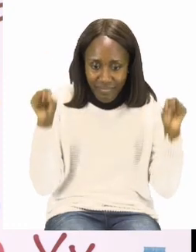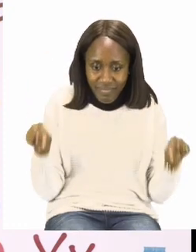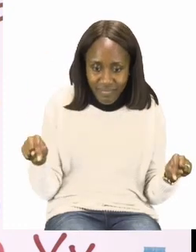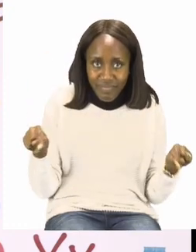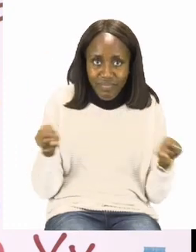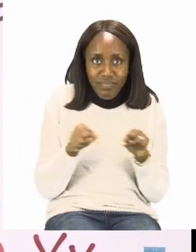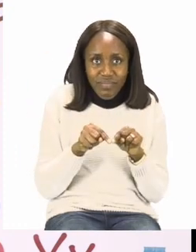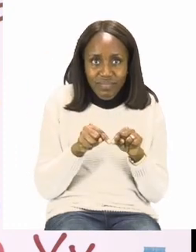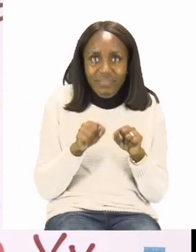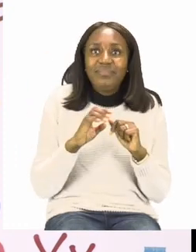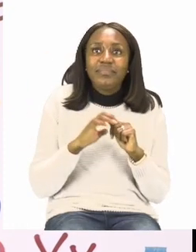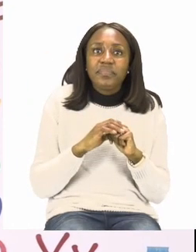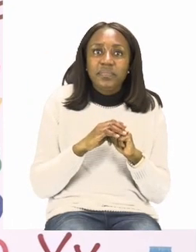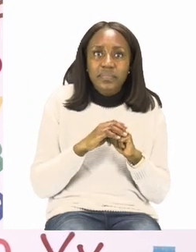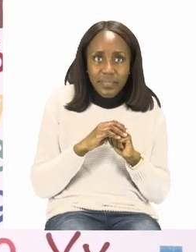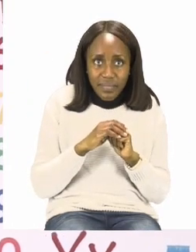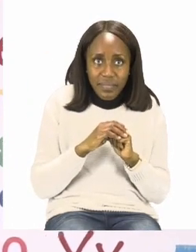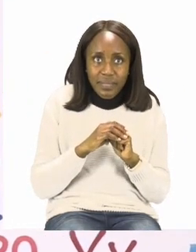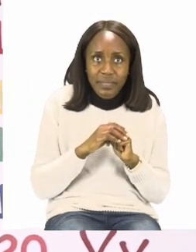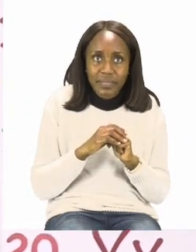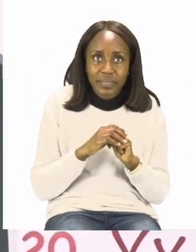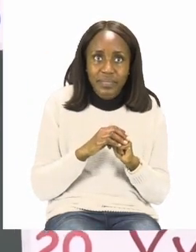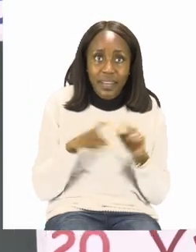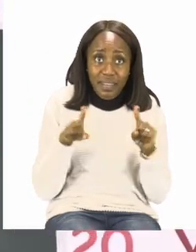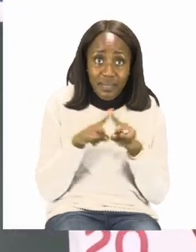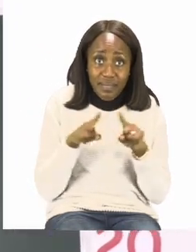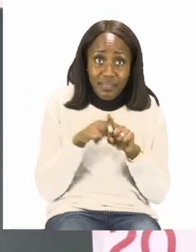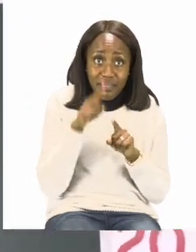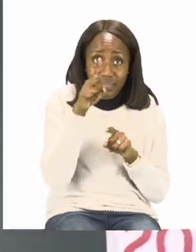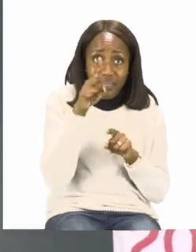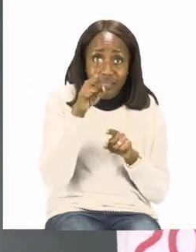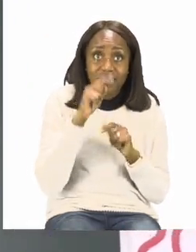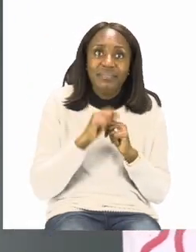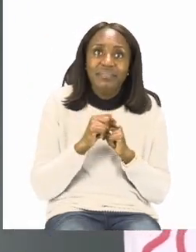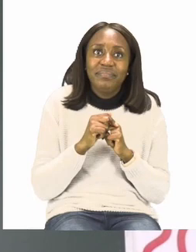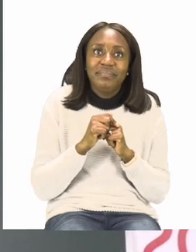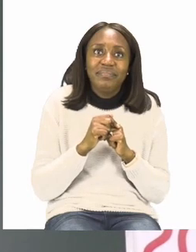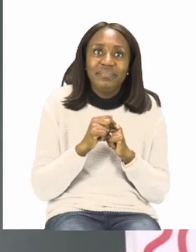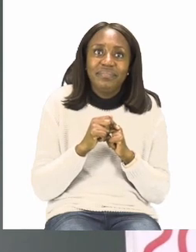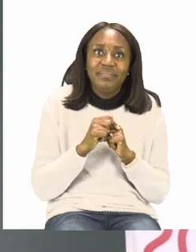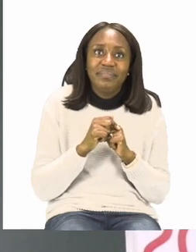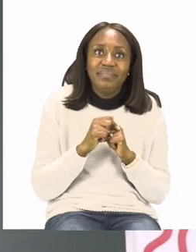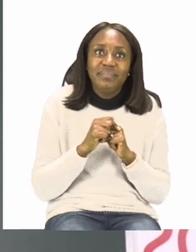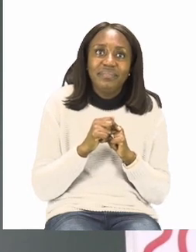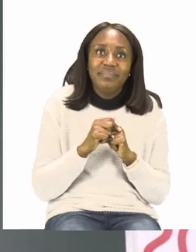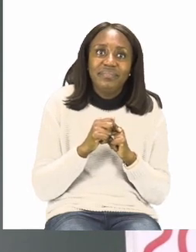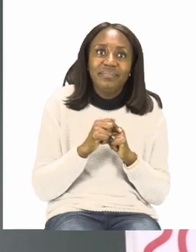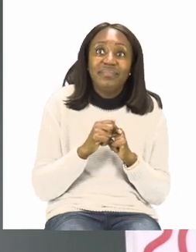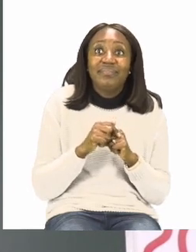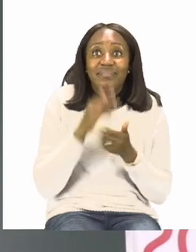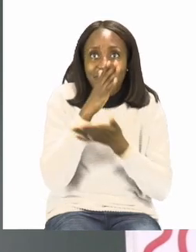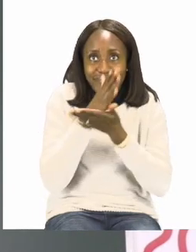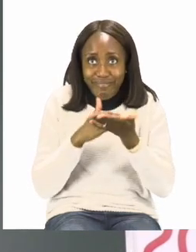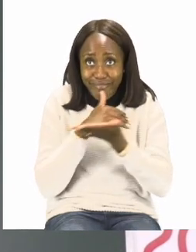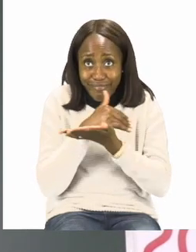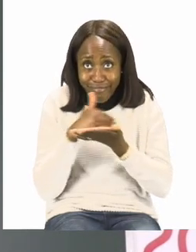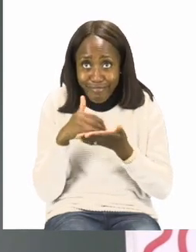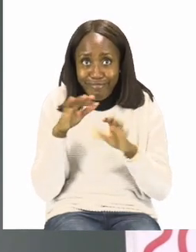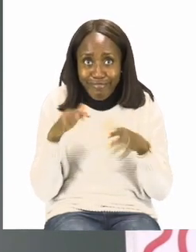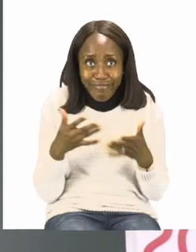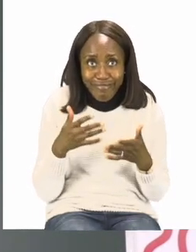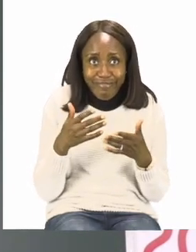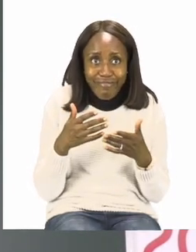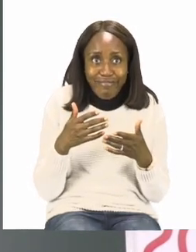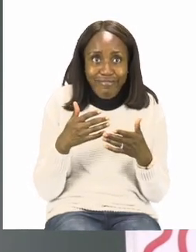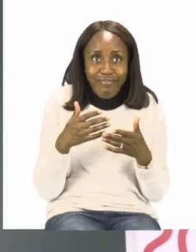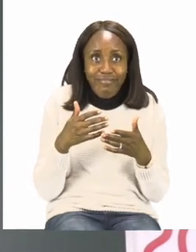is a rectangle, the same as the one on the board. In order for us to tessellate this one, we